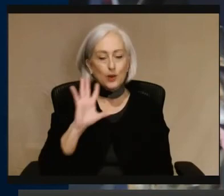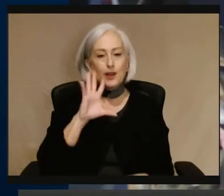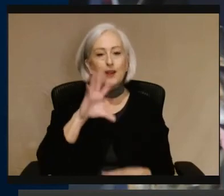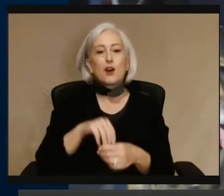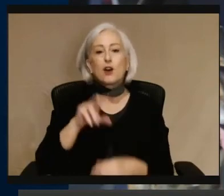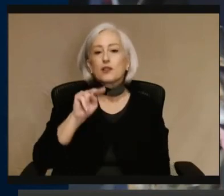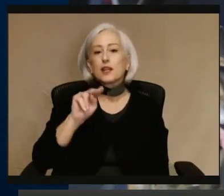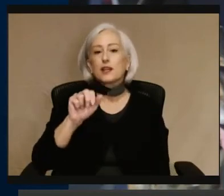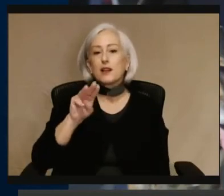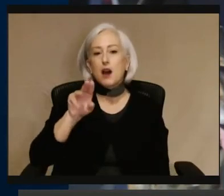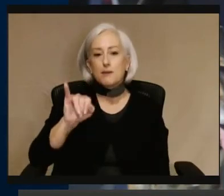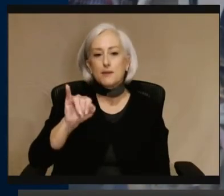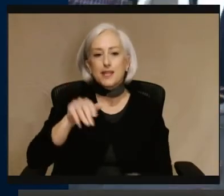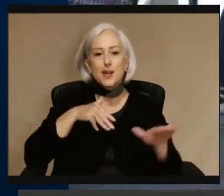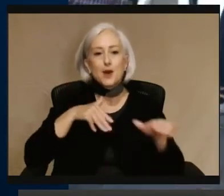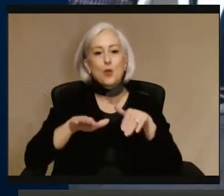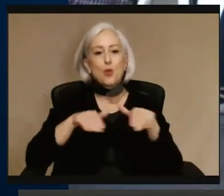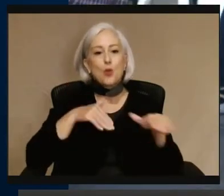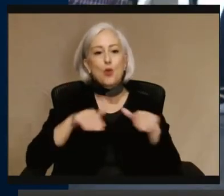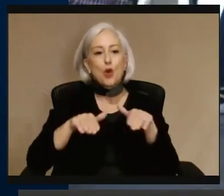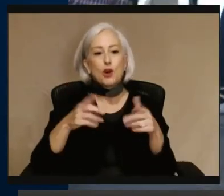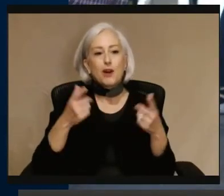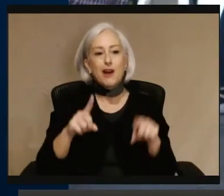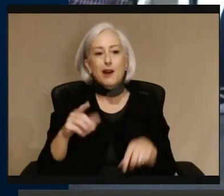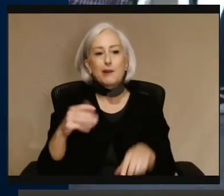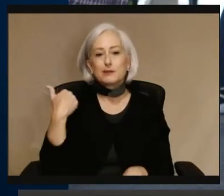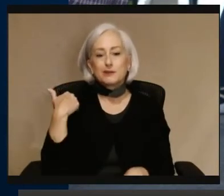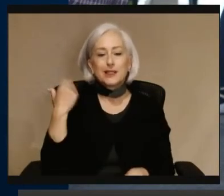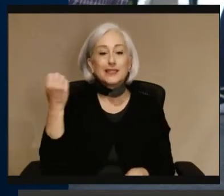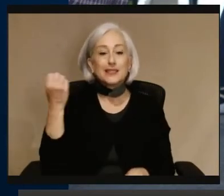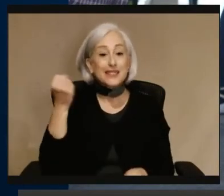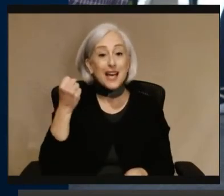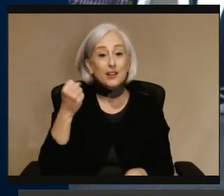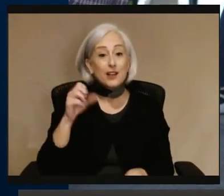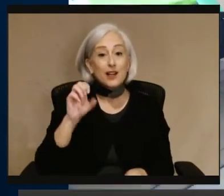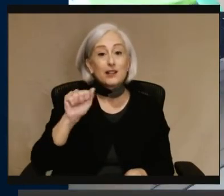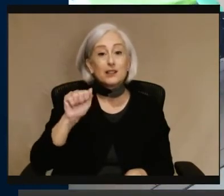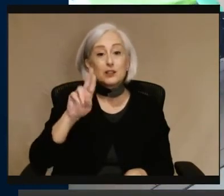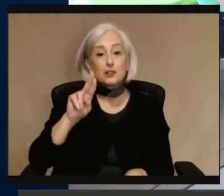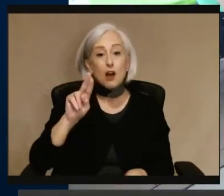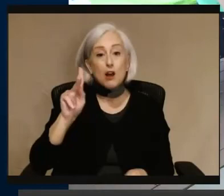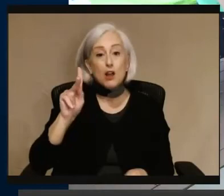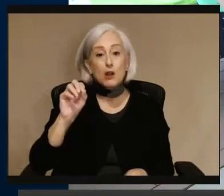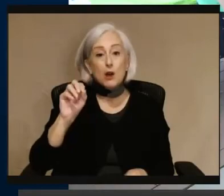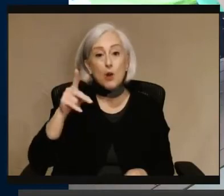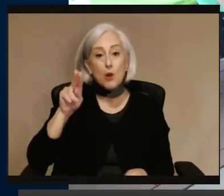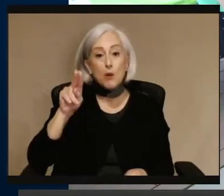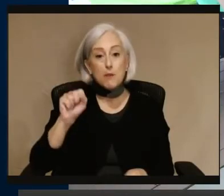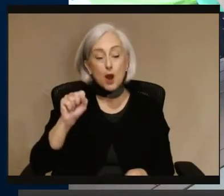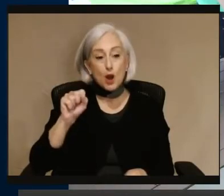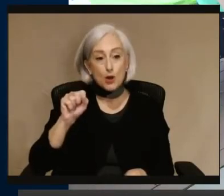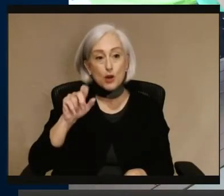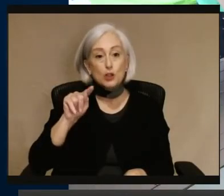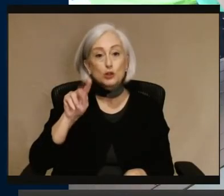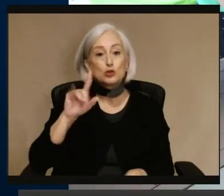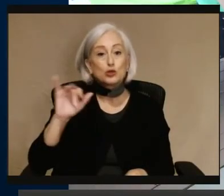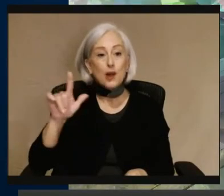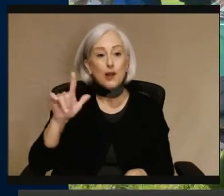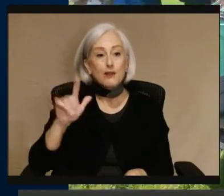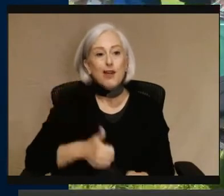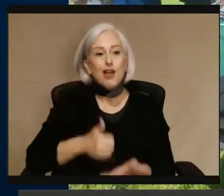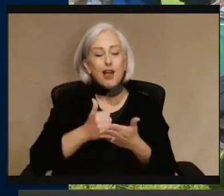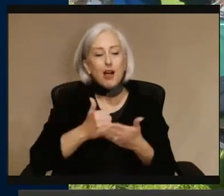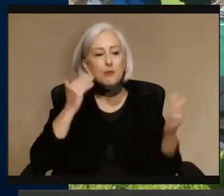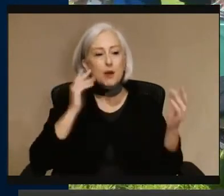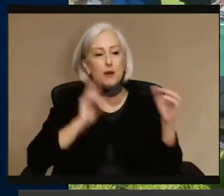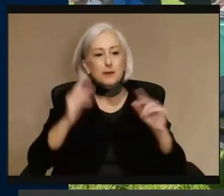happened this past Saturday at Sarco Trails in Lenexa. The event helps raise awareness for mental health challenges in an